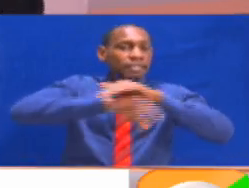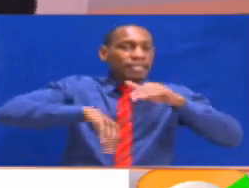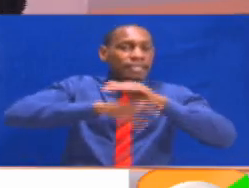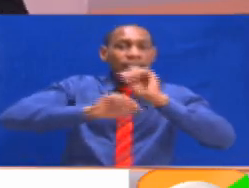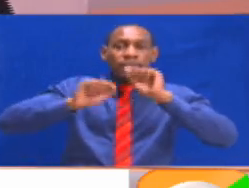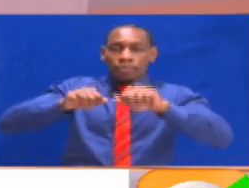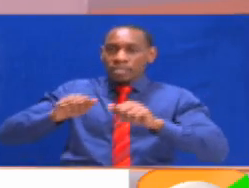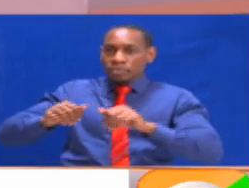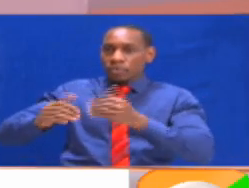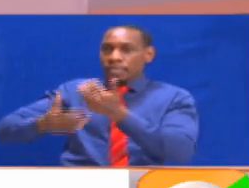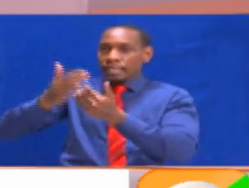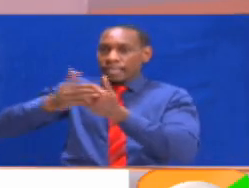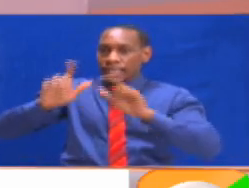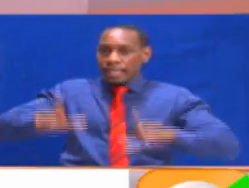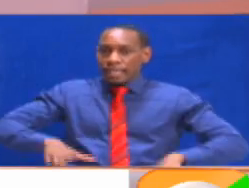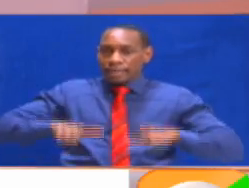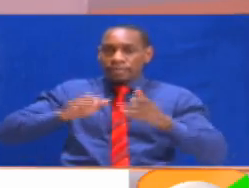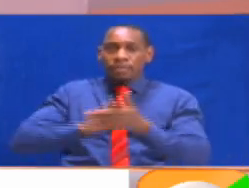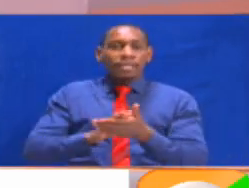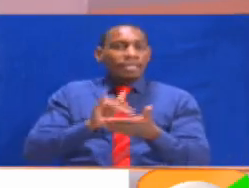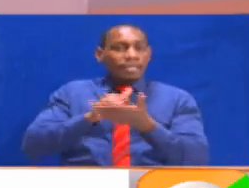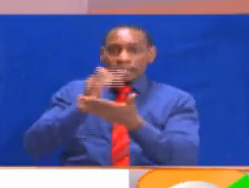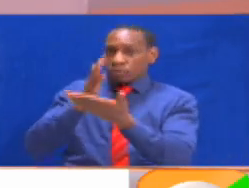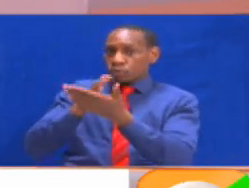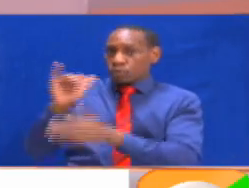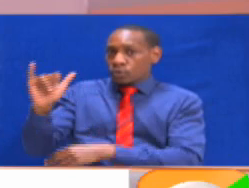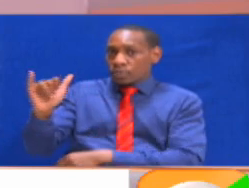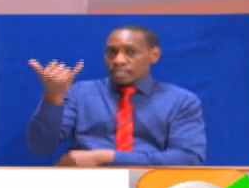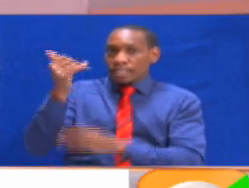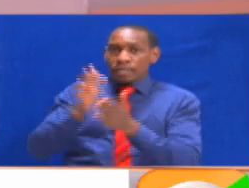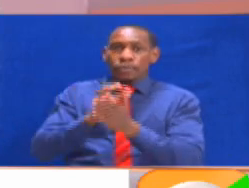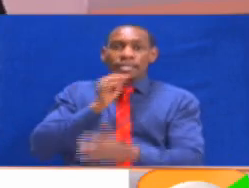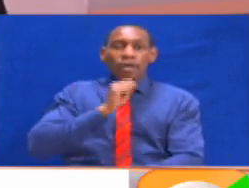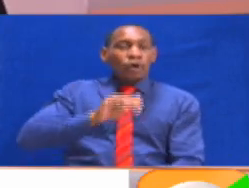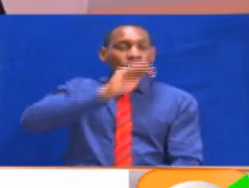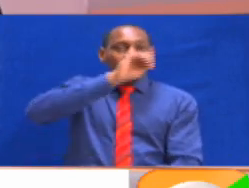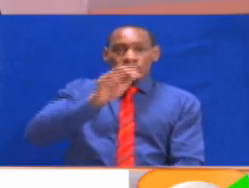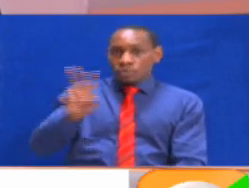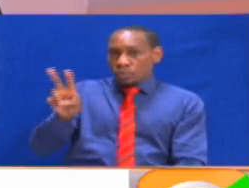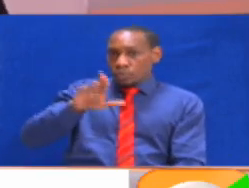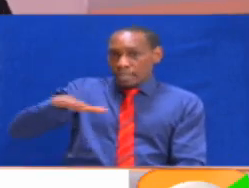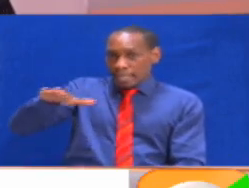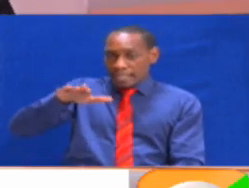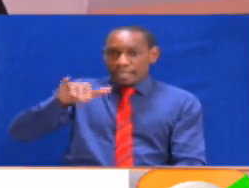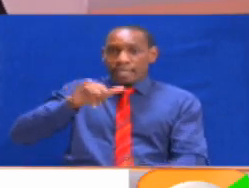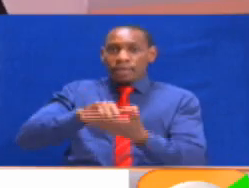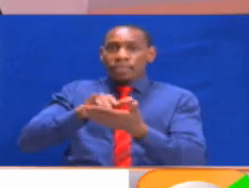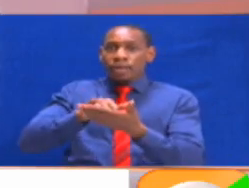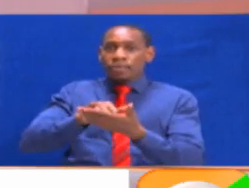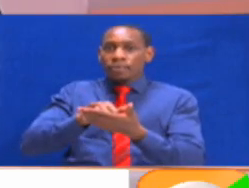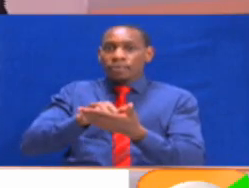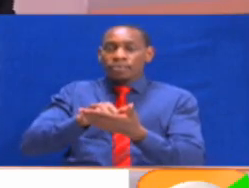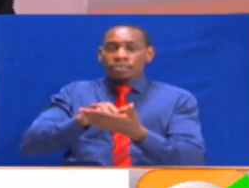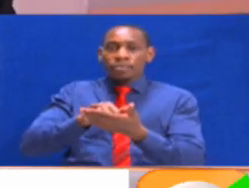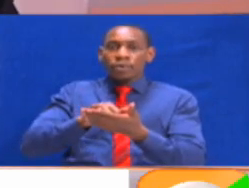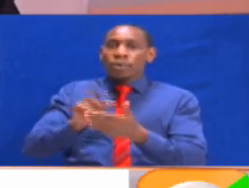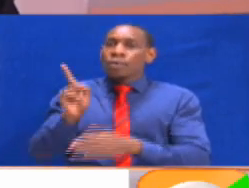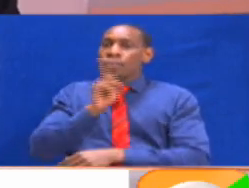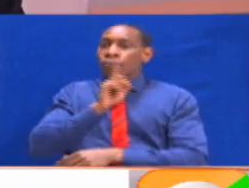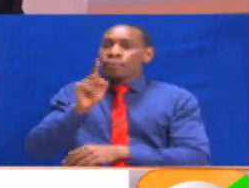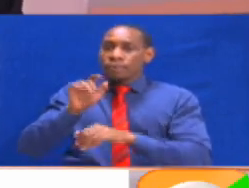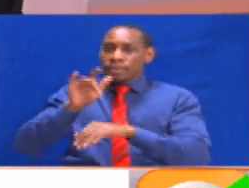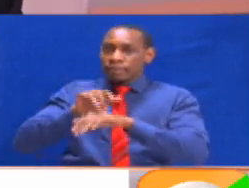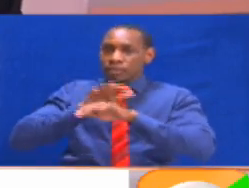kujikimu. So there are all these factors to look at. Yes, Eastleigh and Old Town are zones that have had huge infections, like